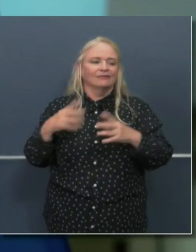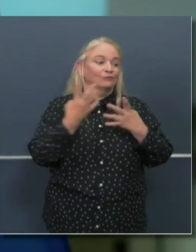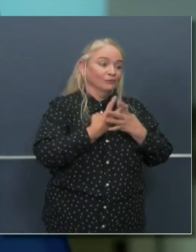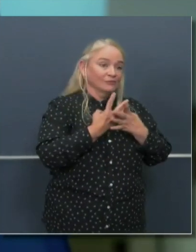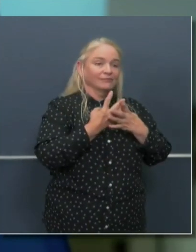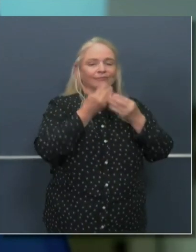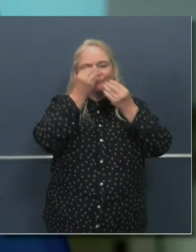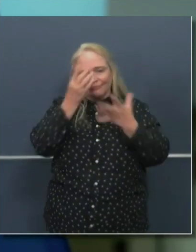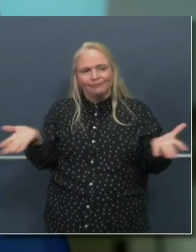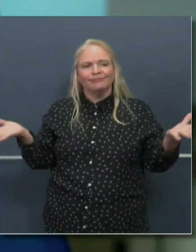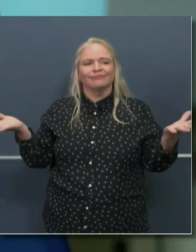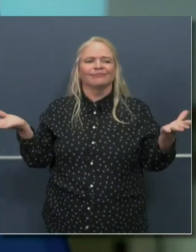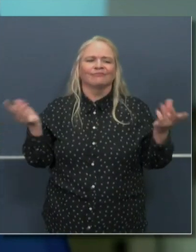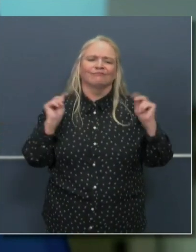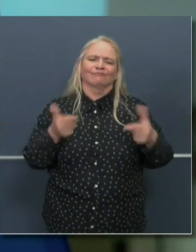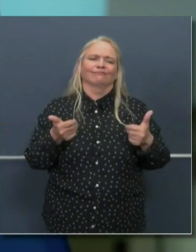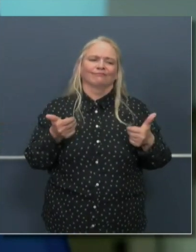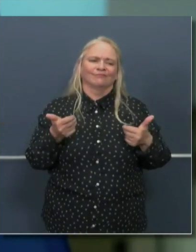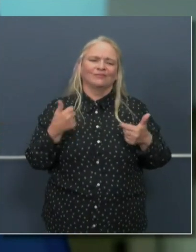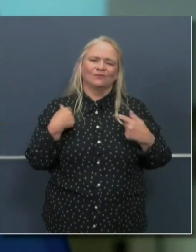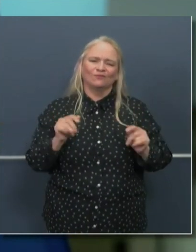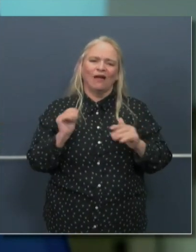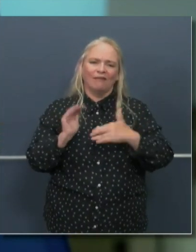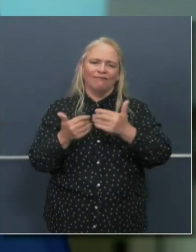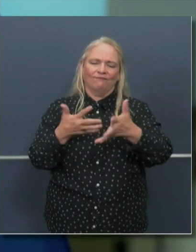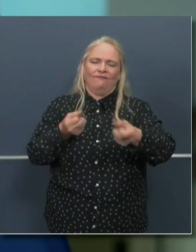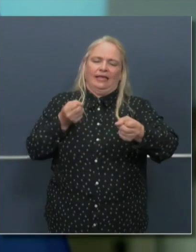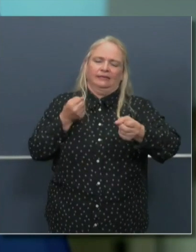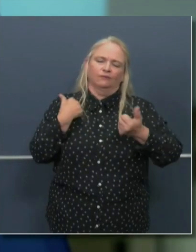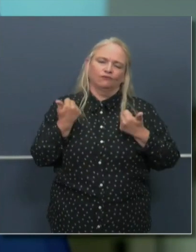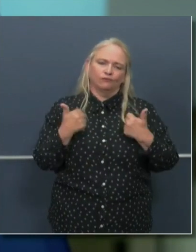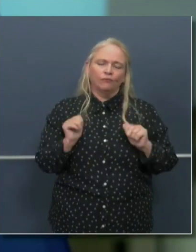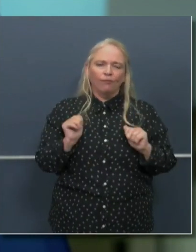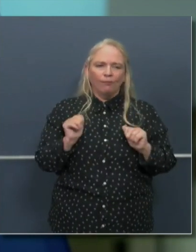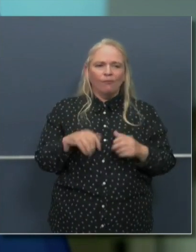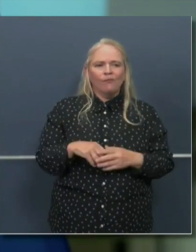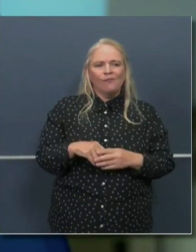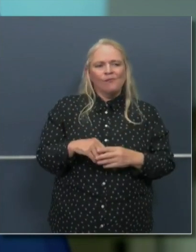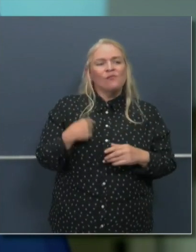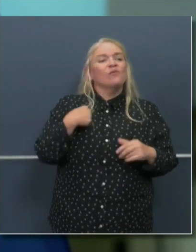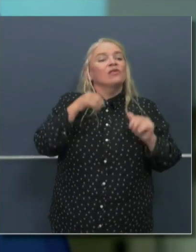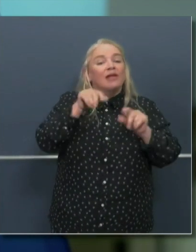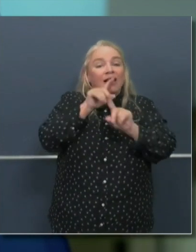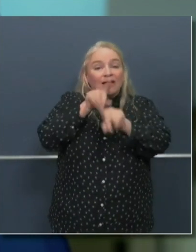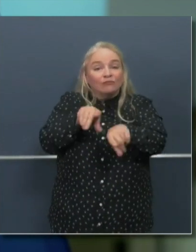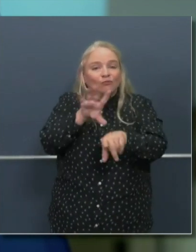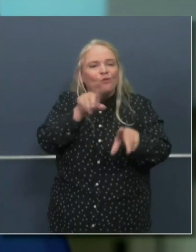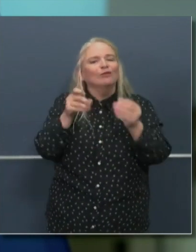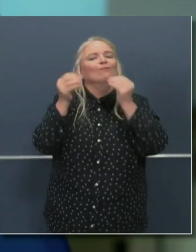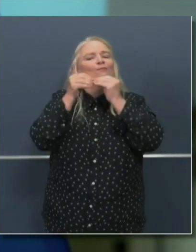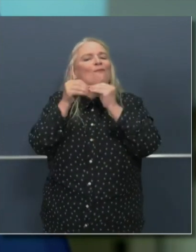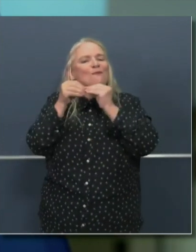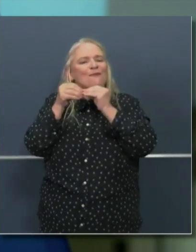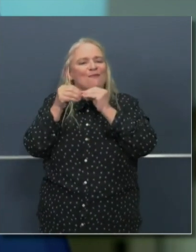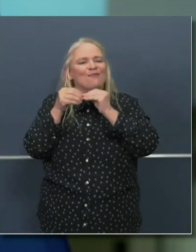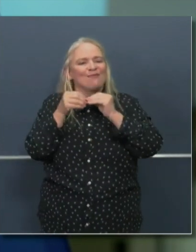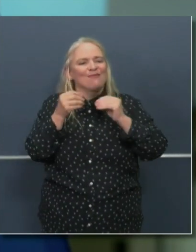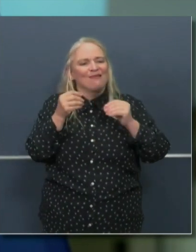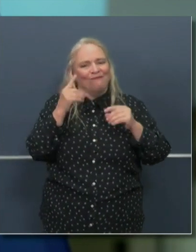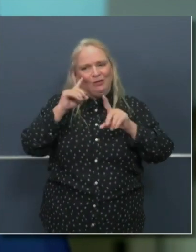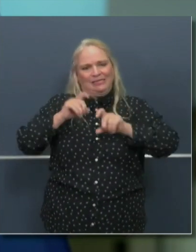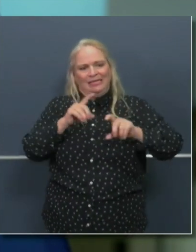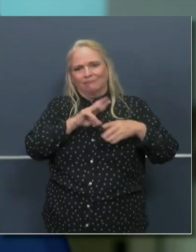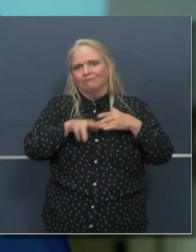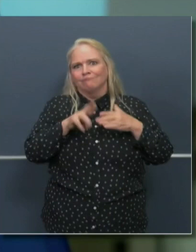specificity to which we'll begin to answer that question with much more dynamic strategies for testing to get